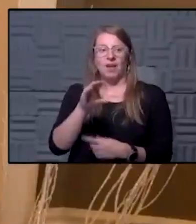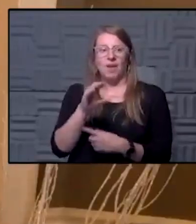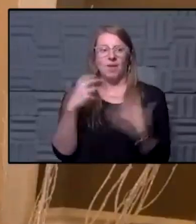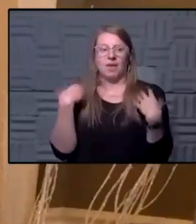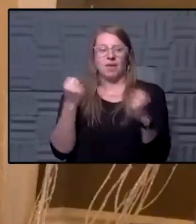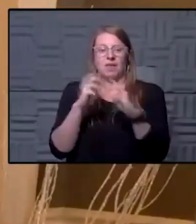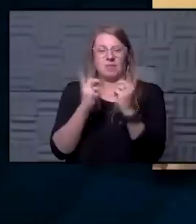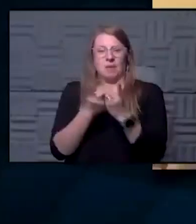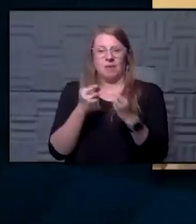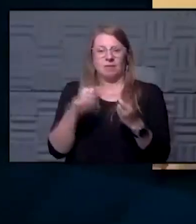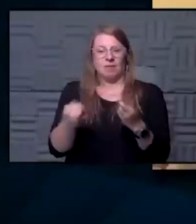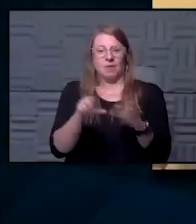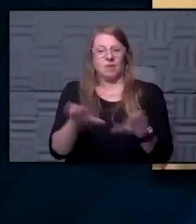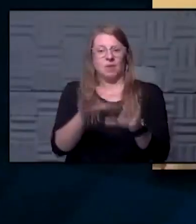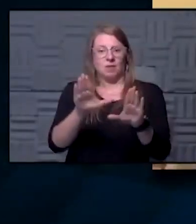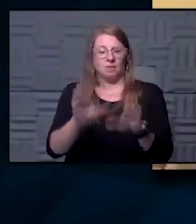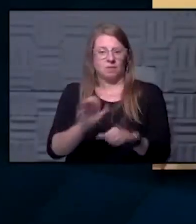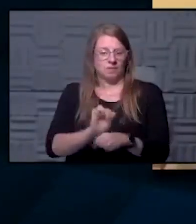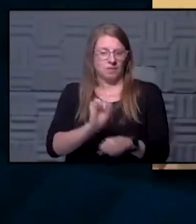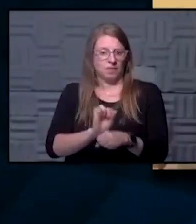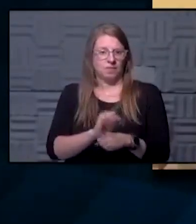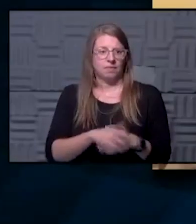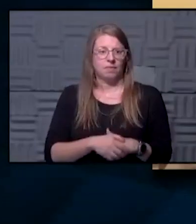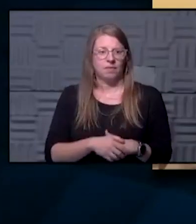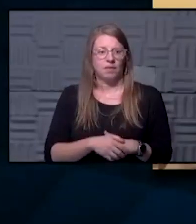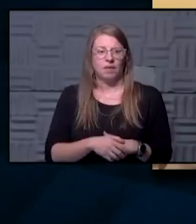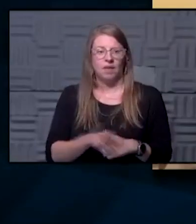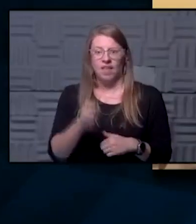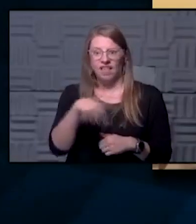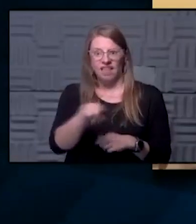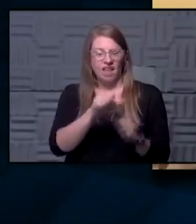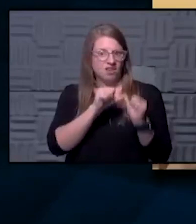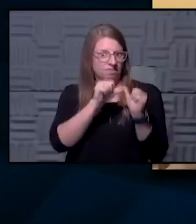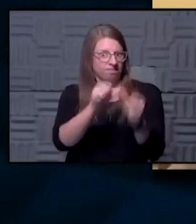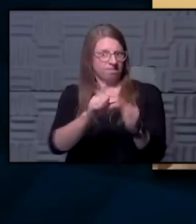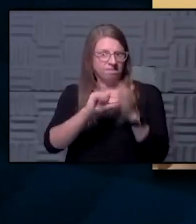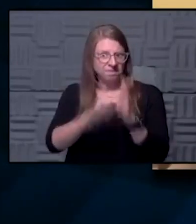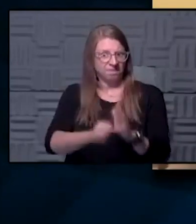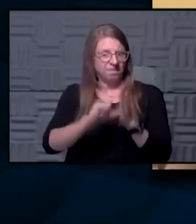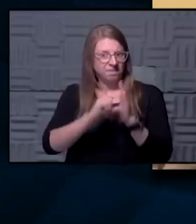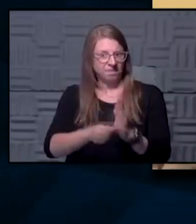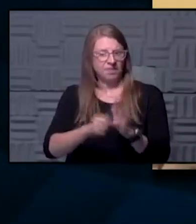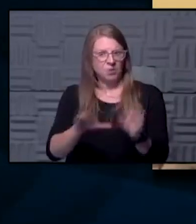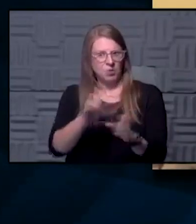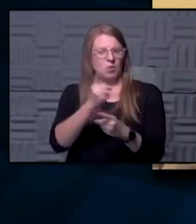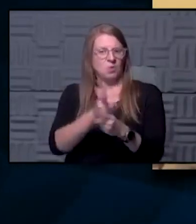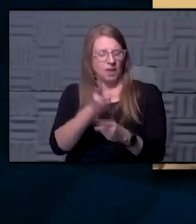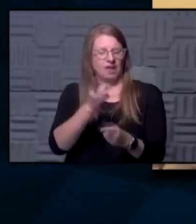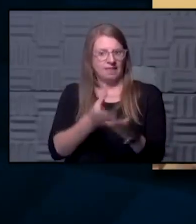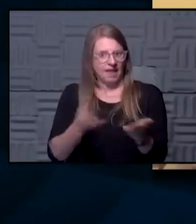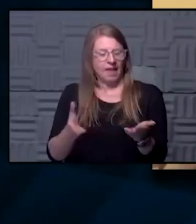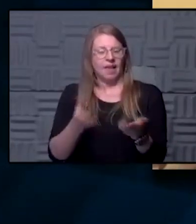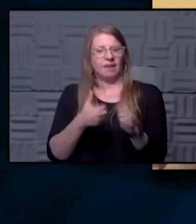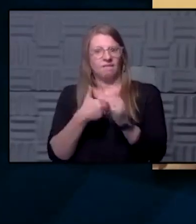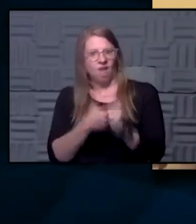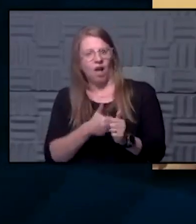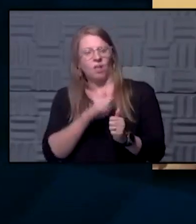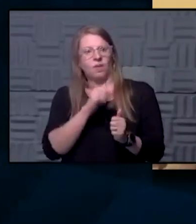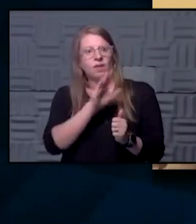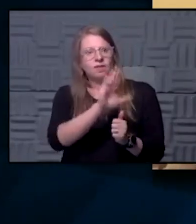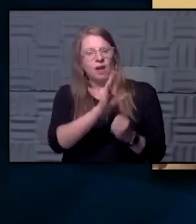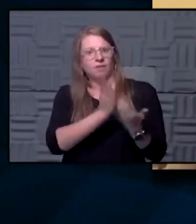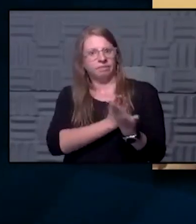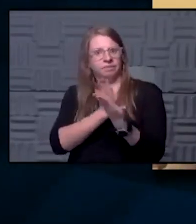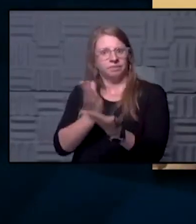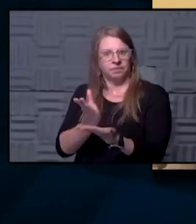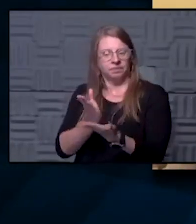an excellent job, and they are the ones that is constantly reiterating, do the right thing. We're following their direction.